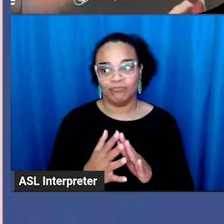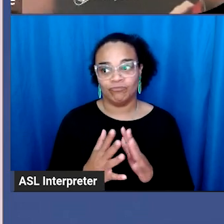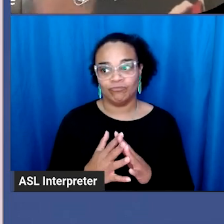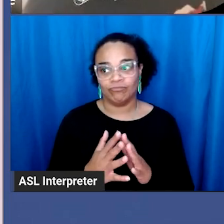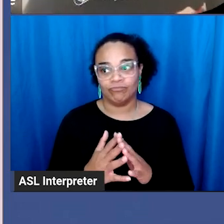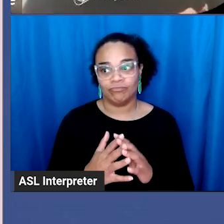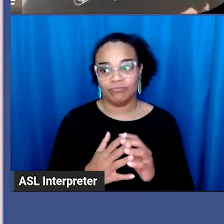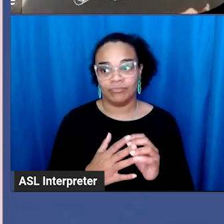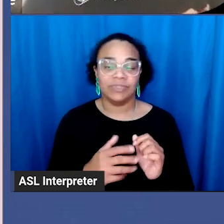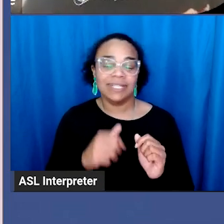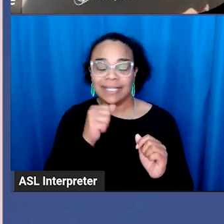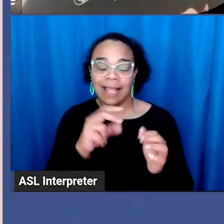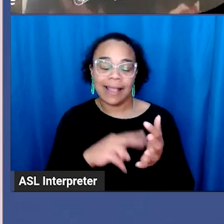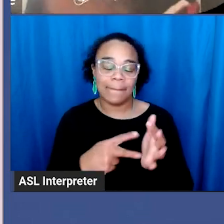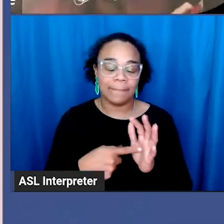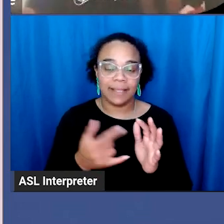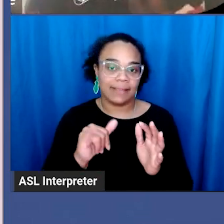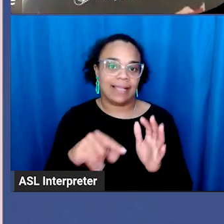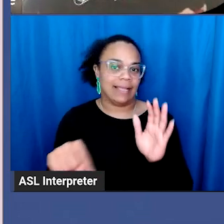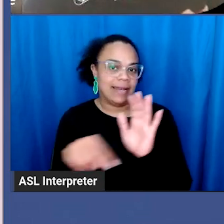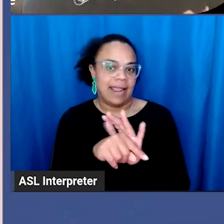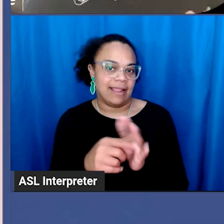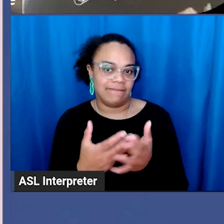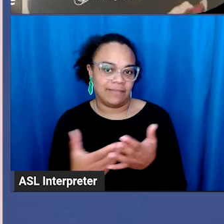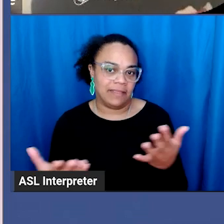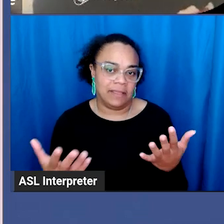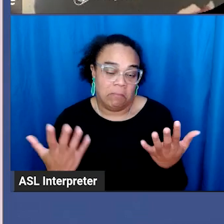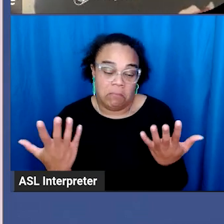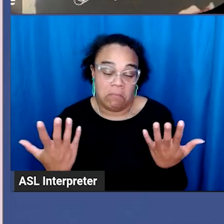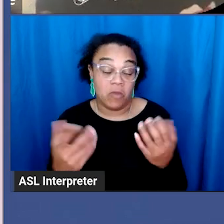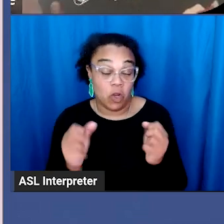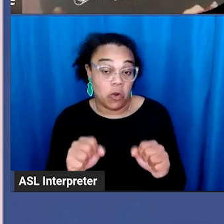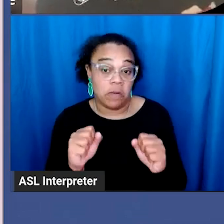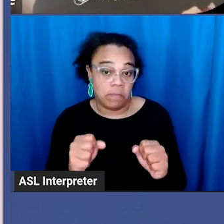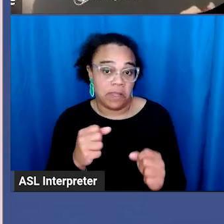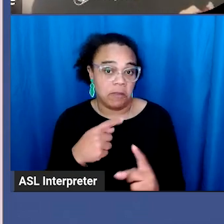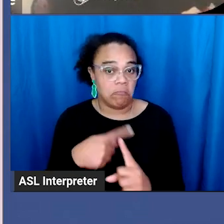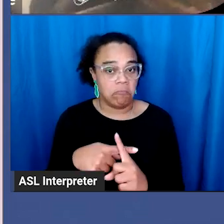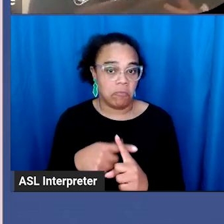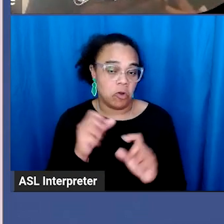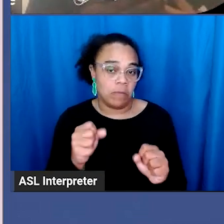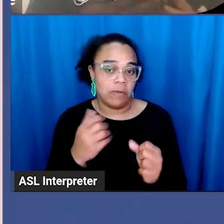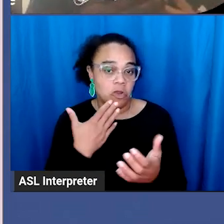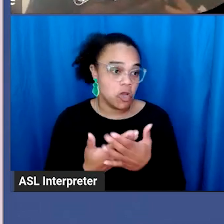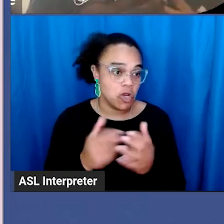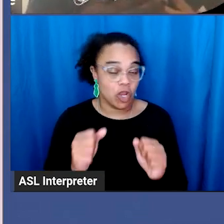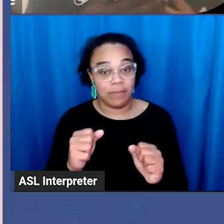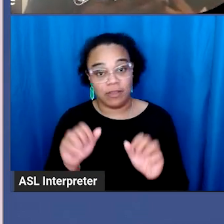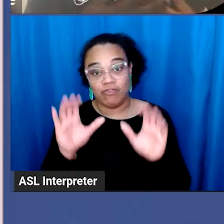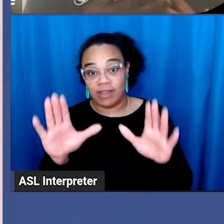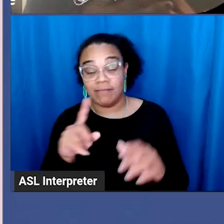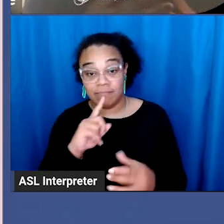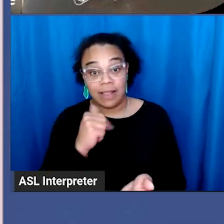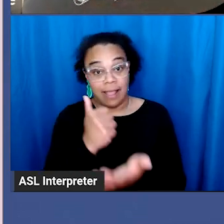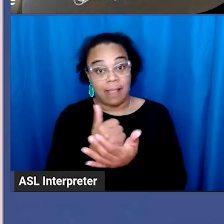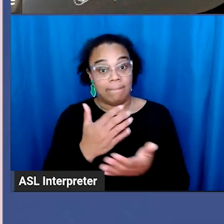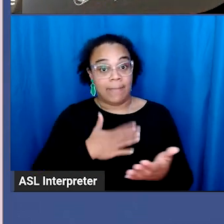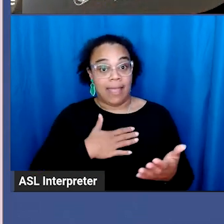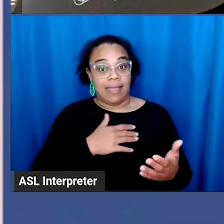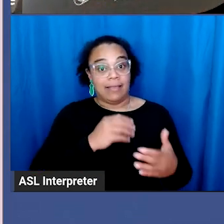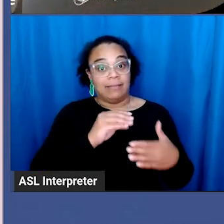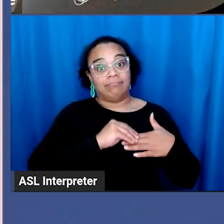that's like a negative thing in itself, because it could be good, it could be great, it's helped my self-esteem quite a